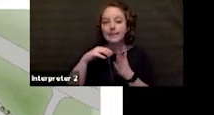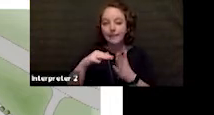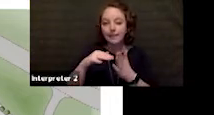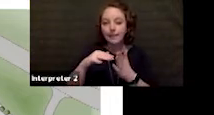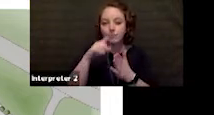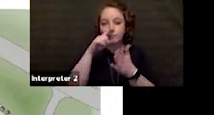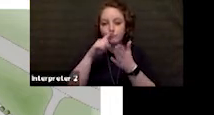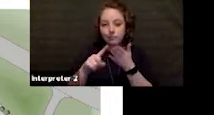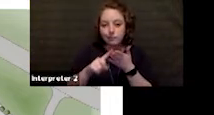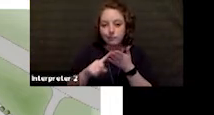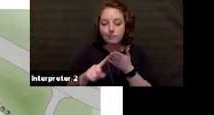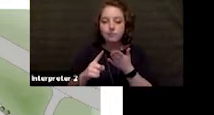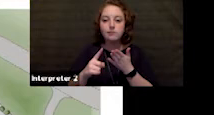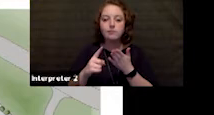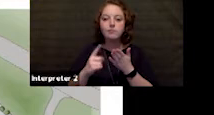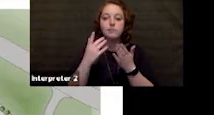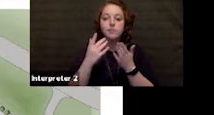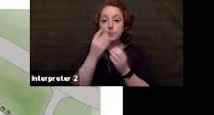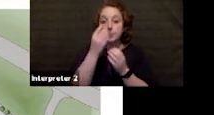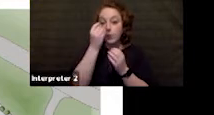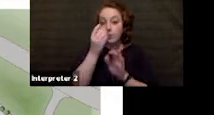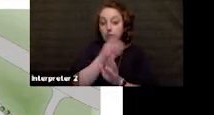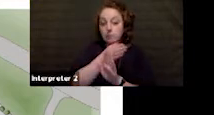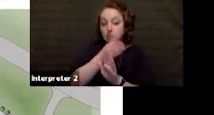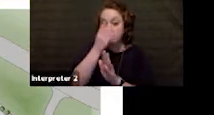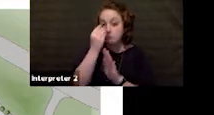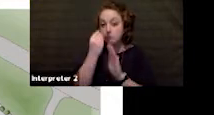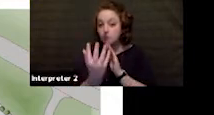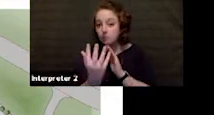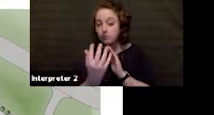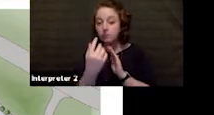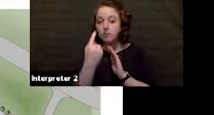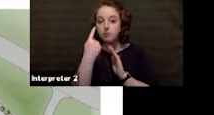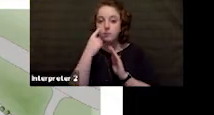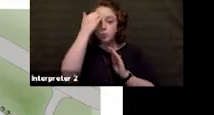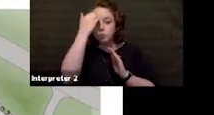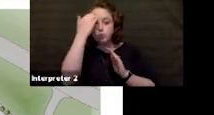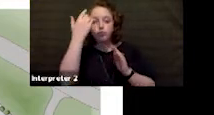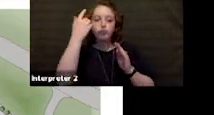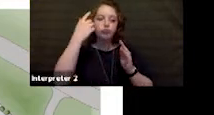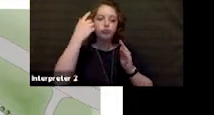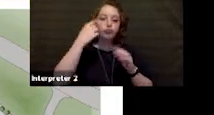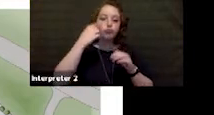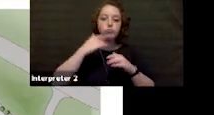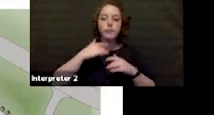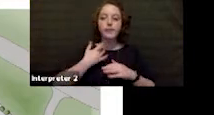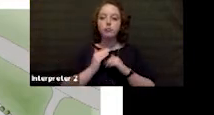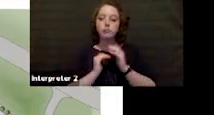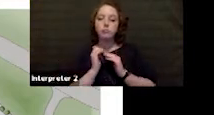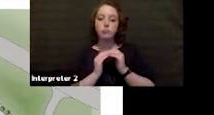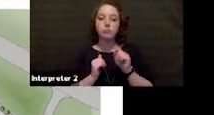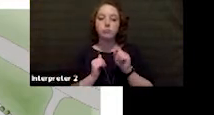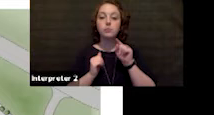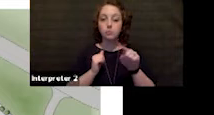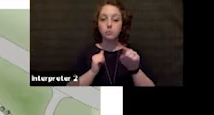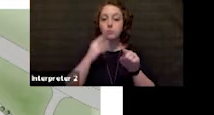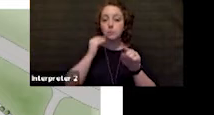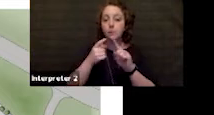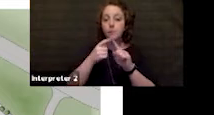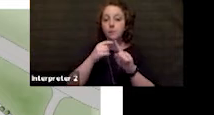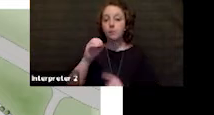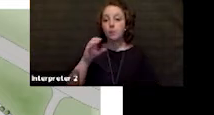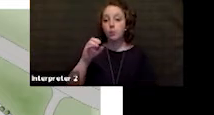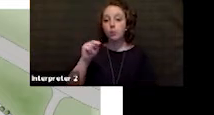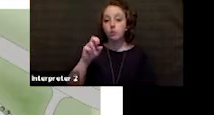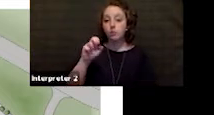some background information and foundation. These projects represent some experience that O'Connell Robertson has had, including work